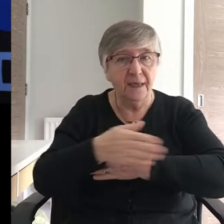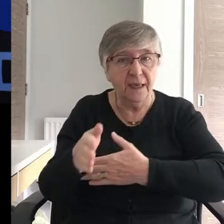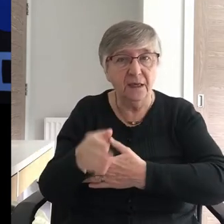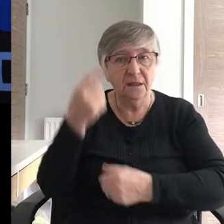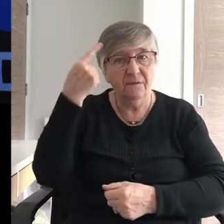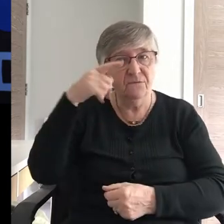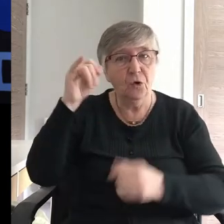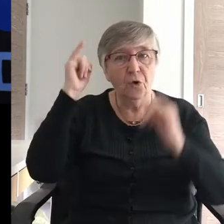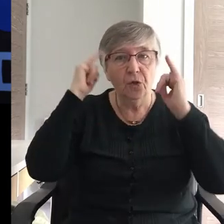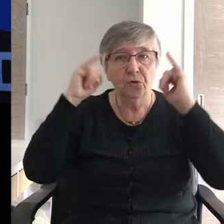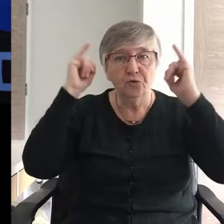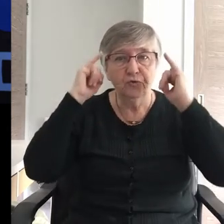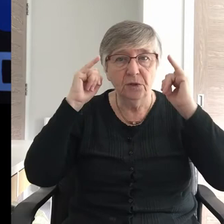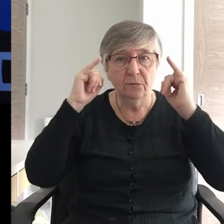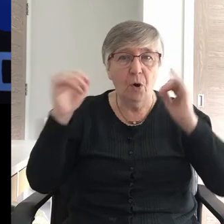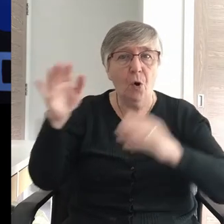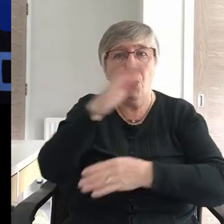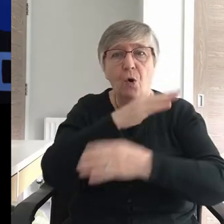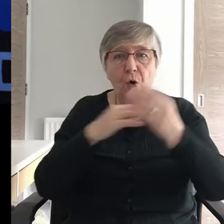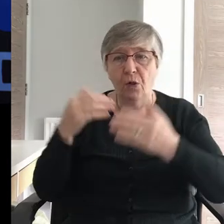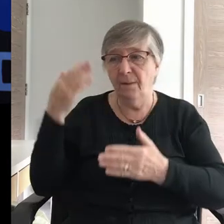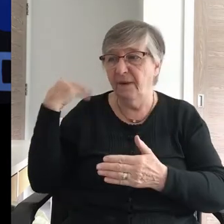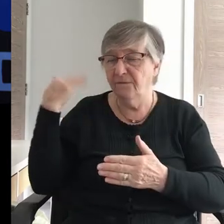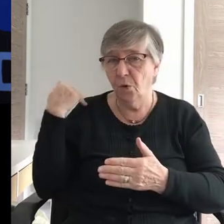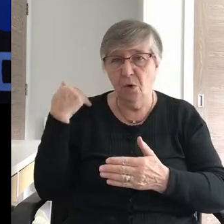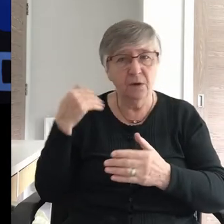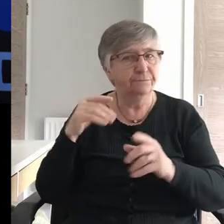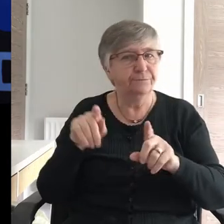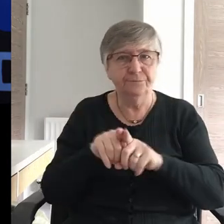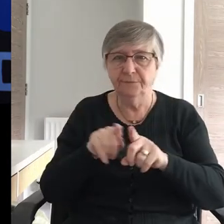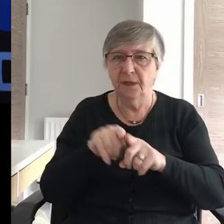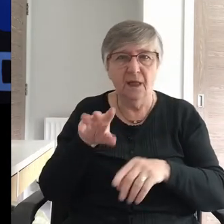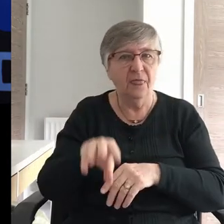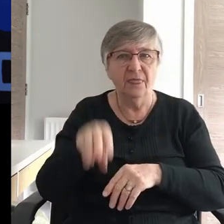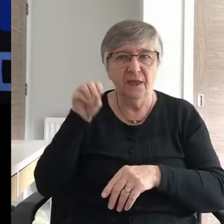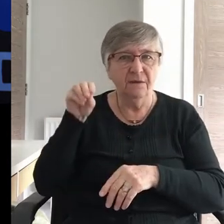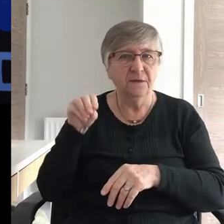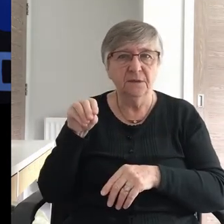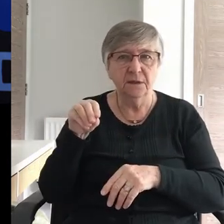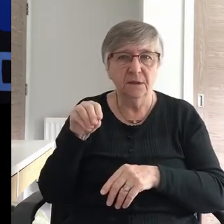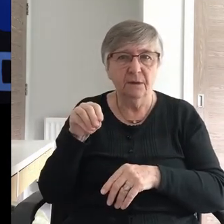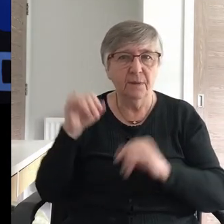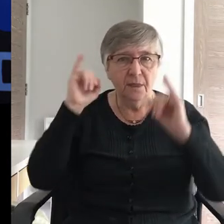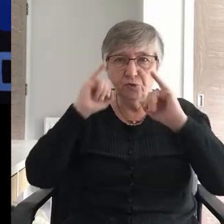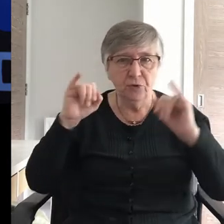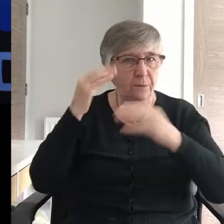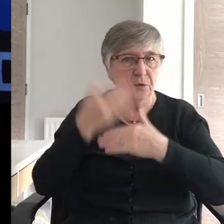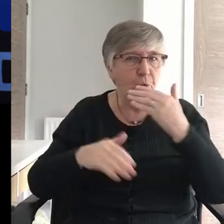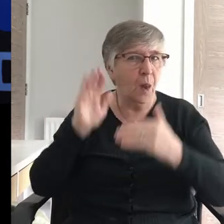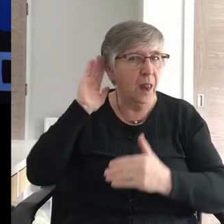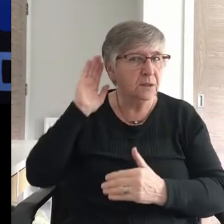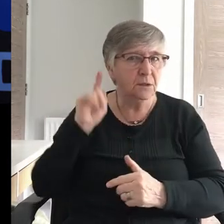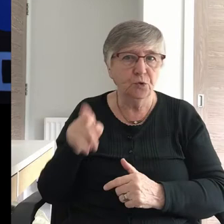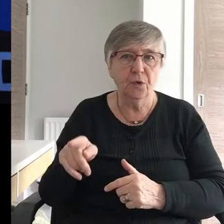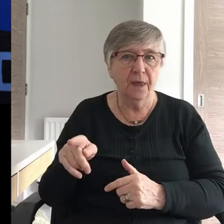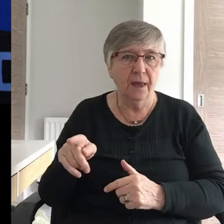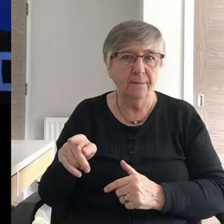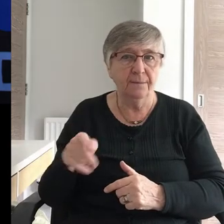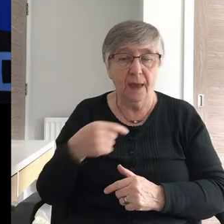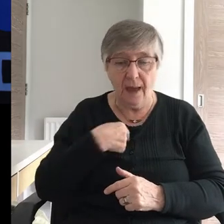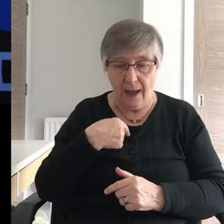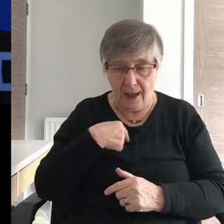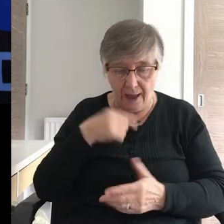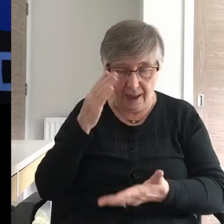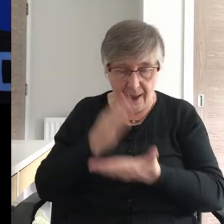the sheep. All who have come before me are thieves and robbers, but the sheep have not listened to them.